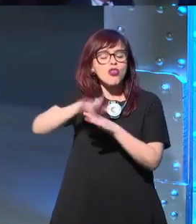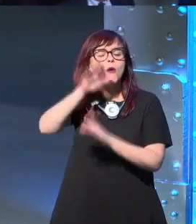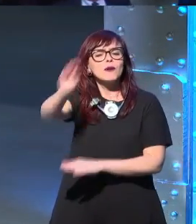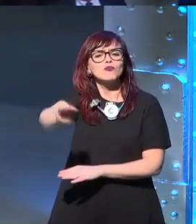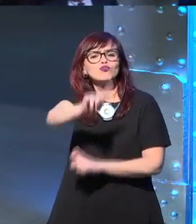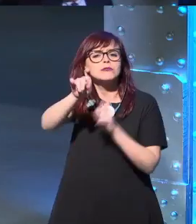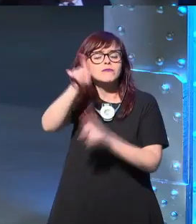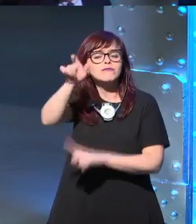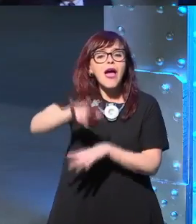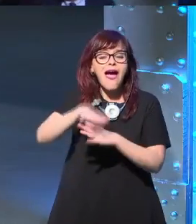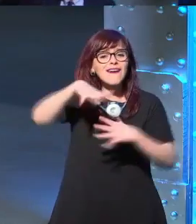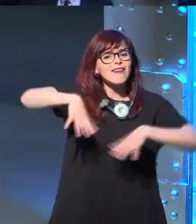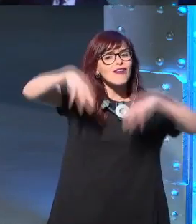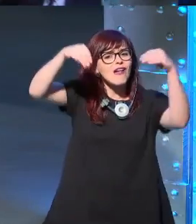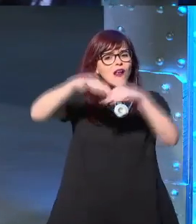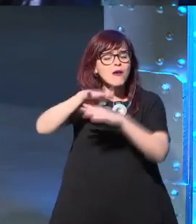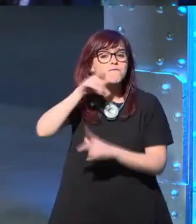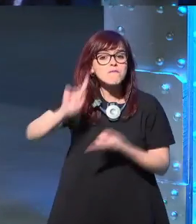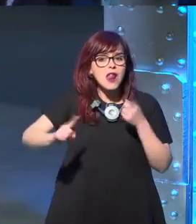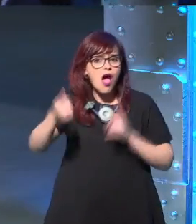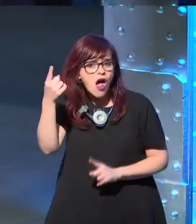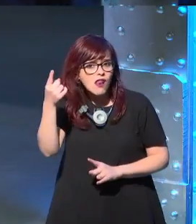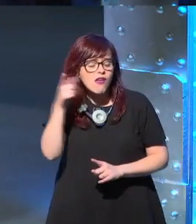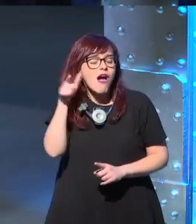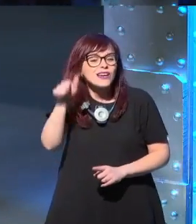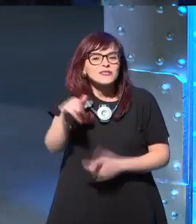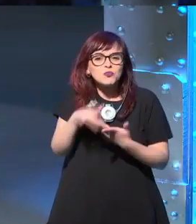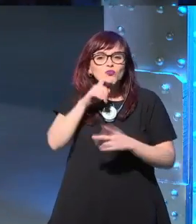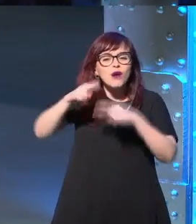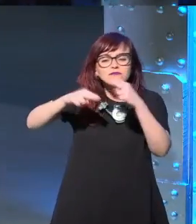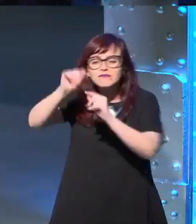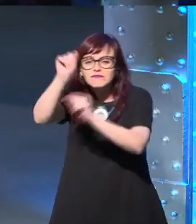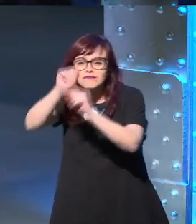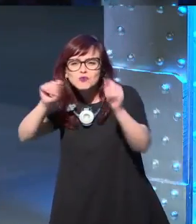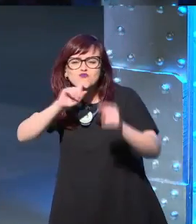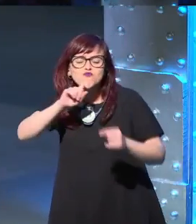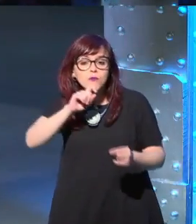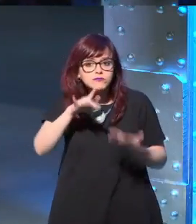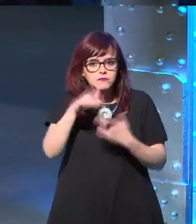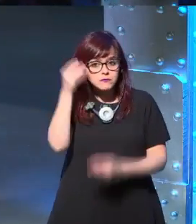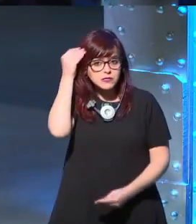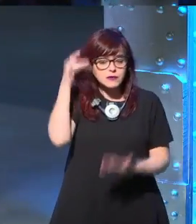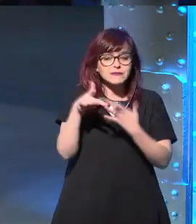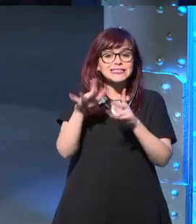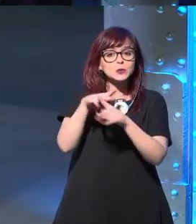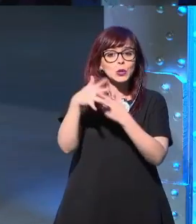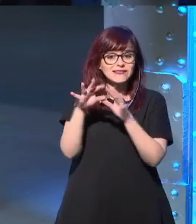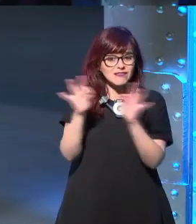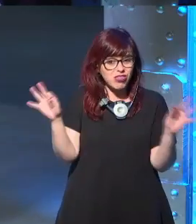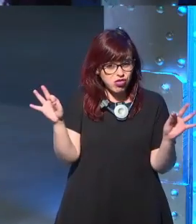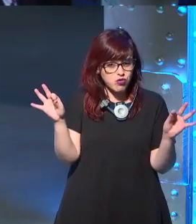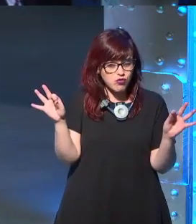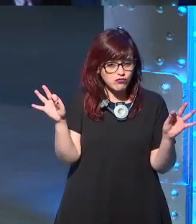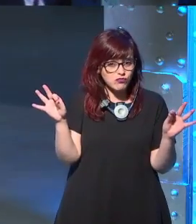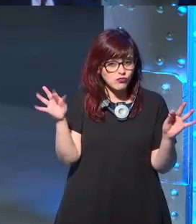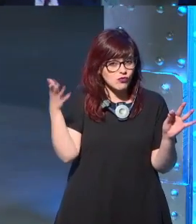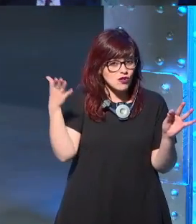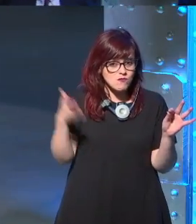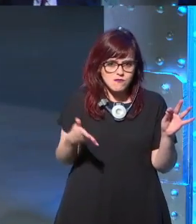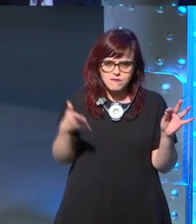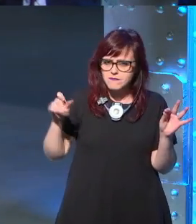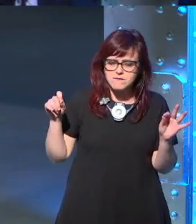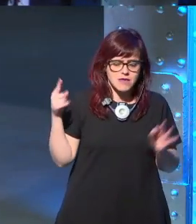believed that simplicity was the soul of beauty. As you look at the cathedral, you realize this is not the